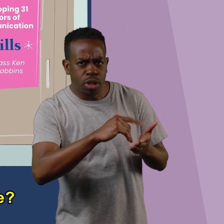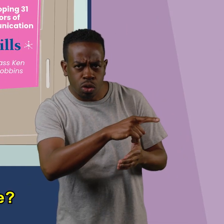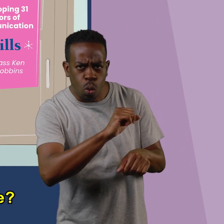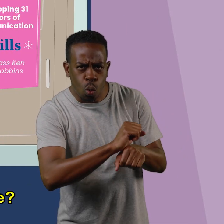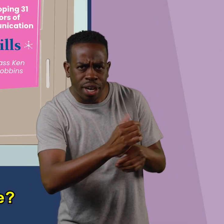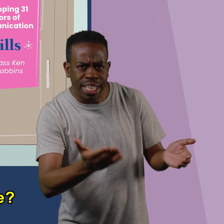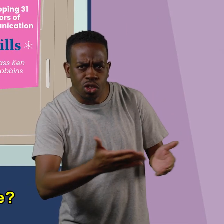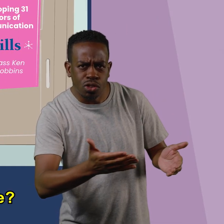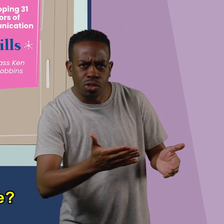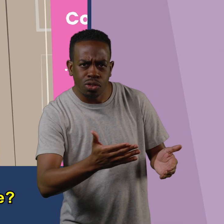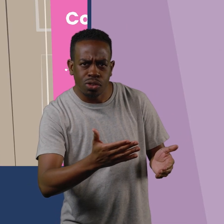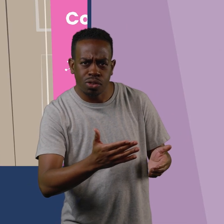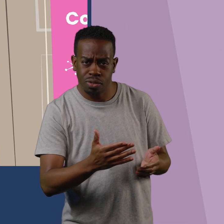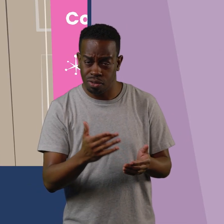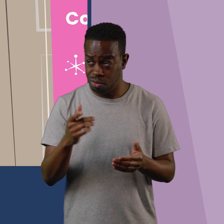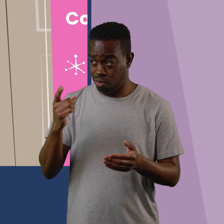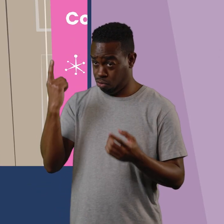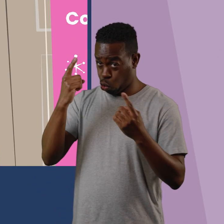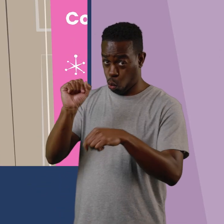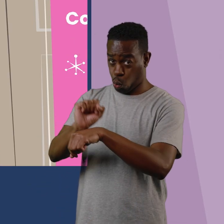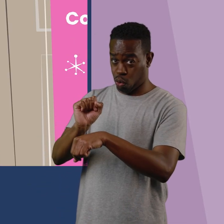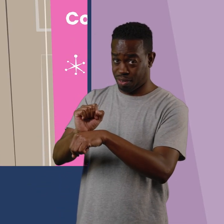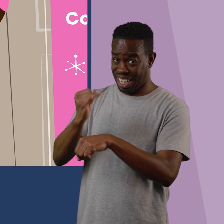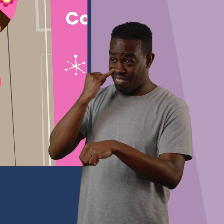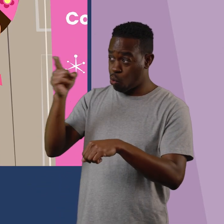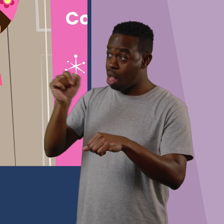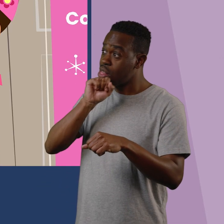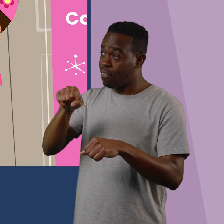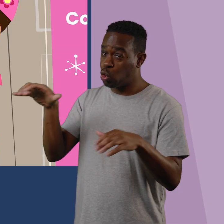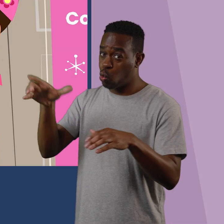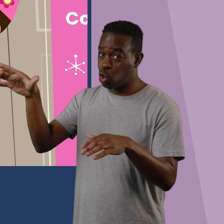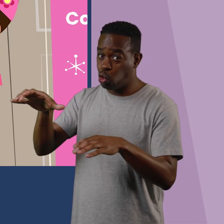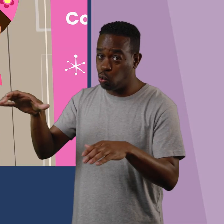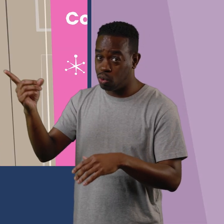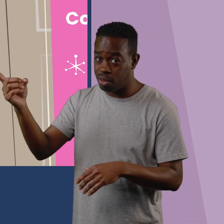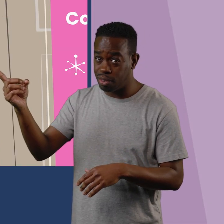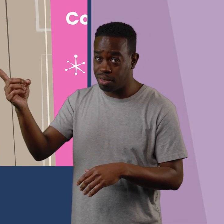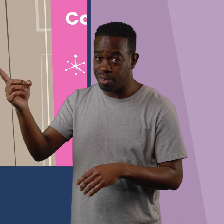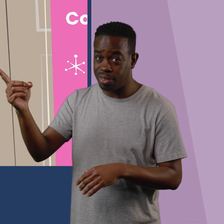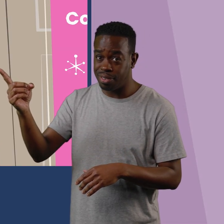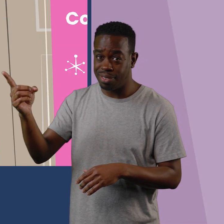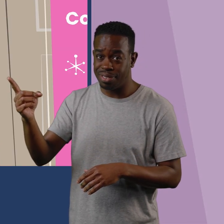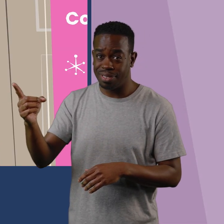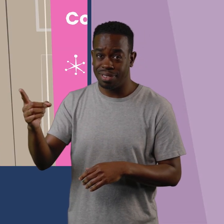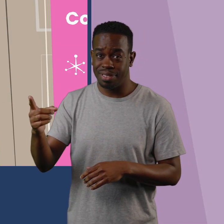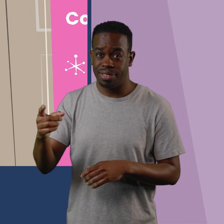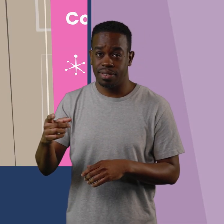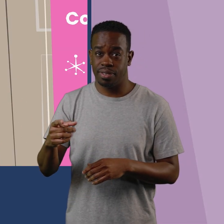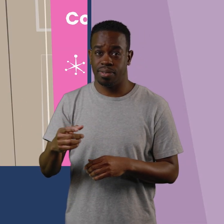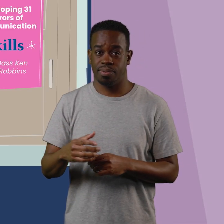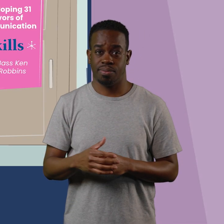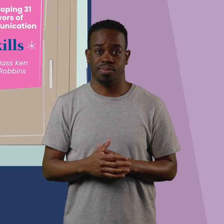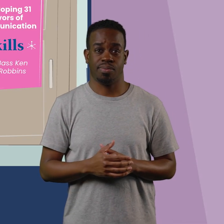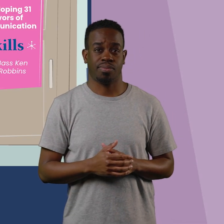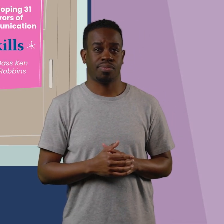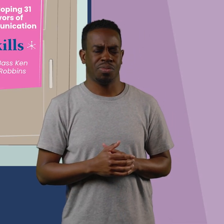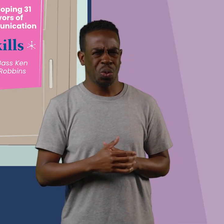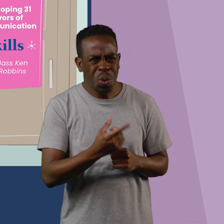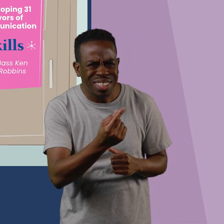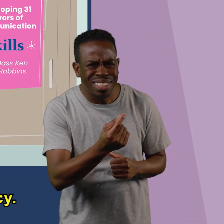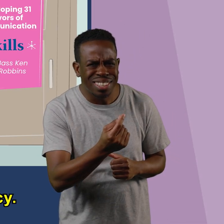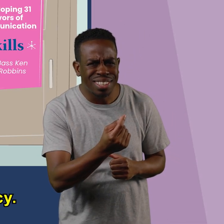Excuse me, do you work here? Is it really work if you love what you do?